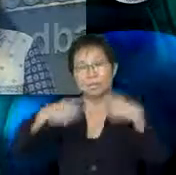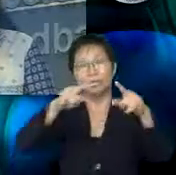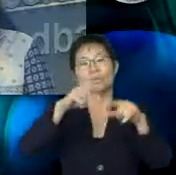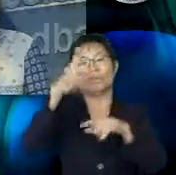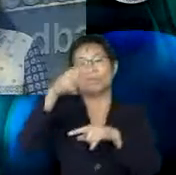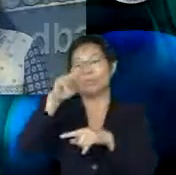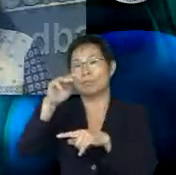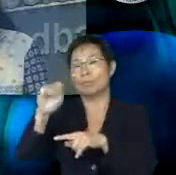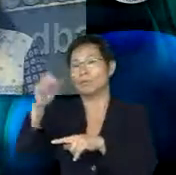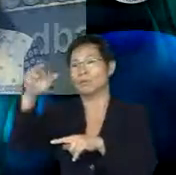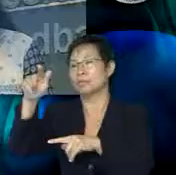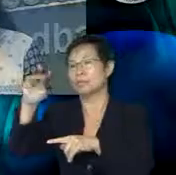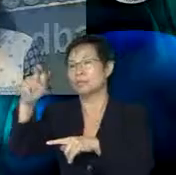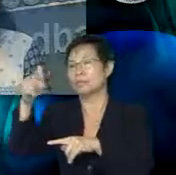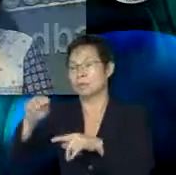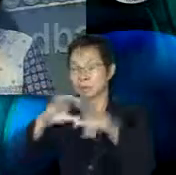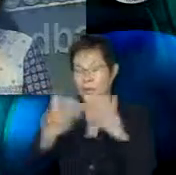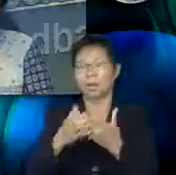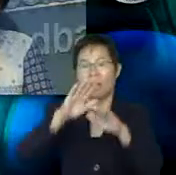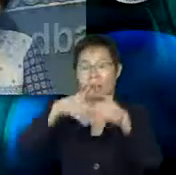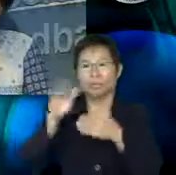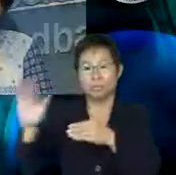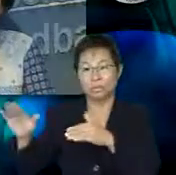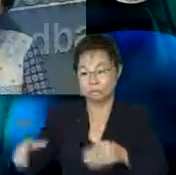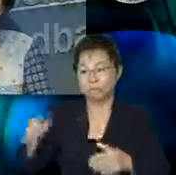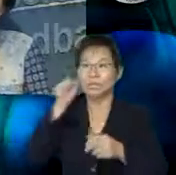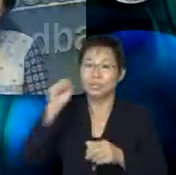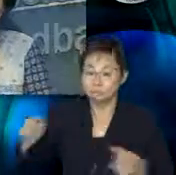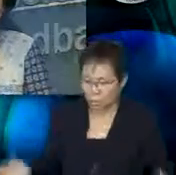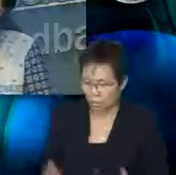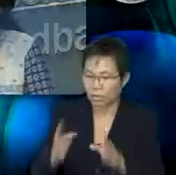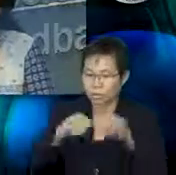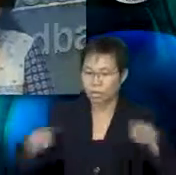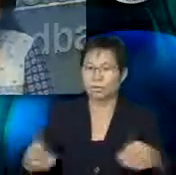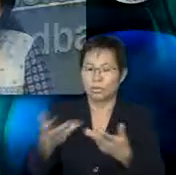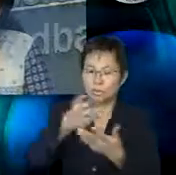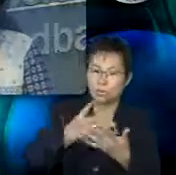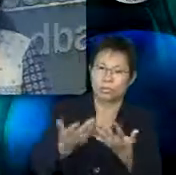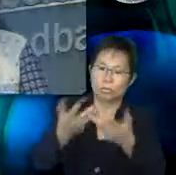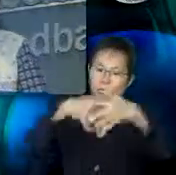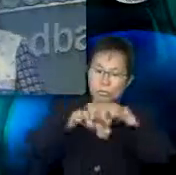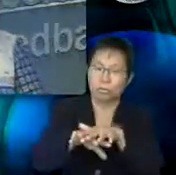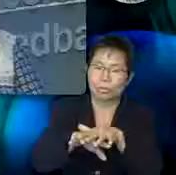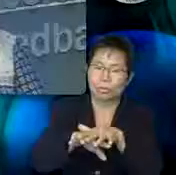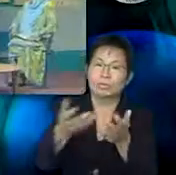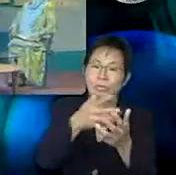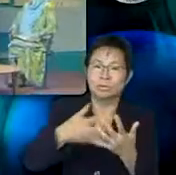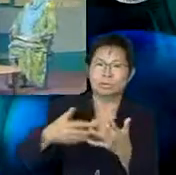now and see how she encourages her students to collaboratively work on this story.